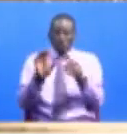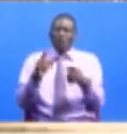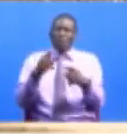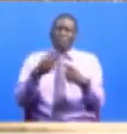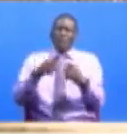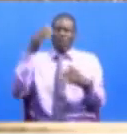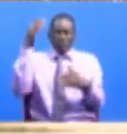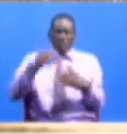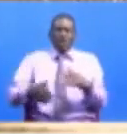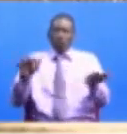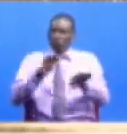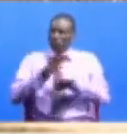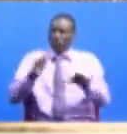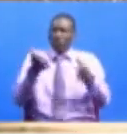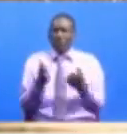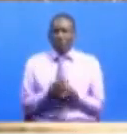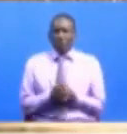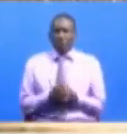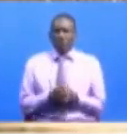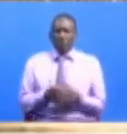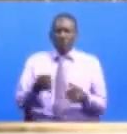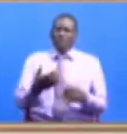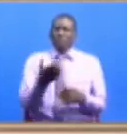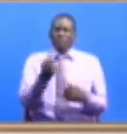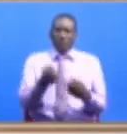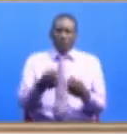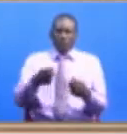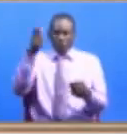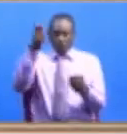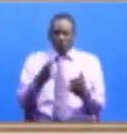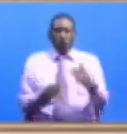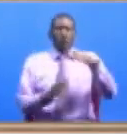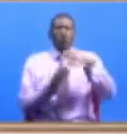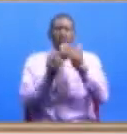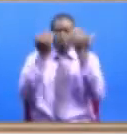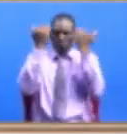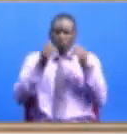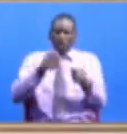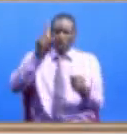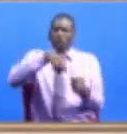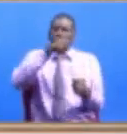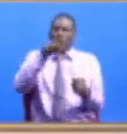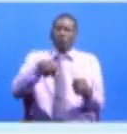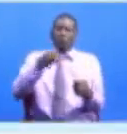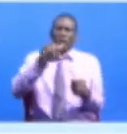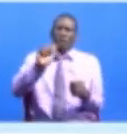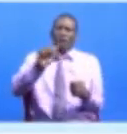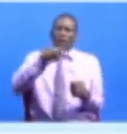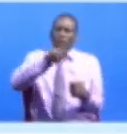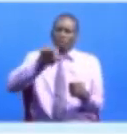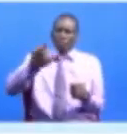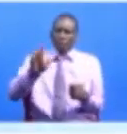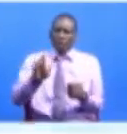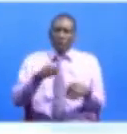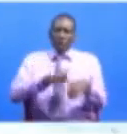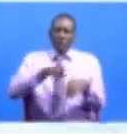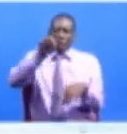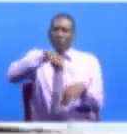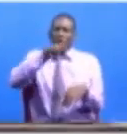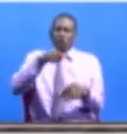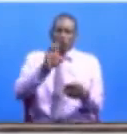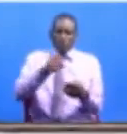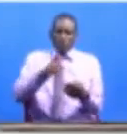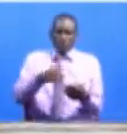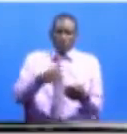him. A five-judge bench of the Supreme Court has dismissed his appeal. In dismissing the petition, the Supreme